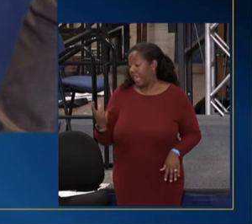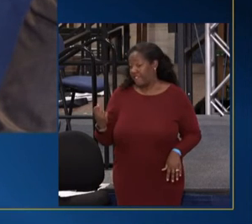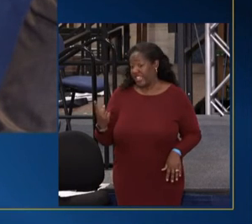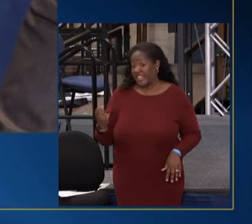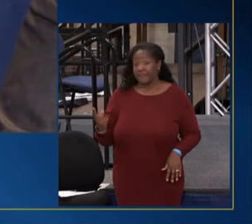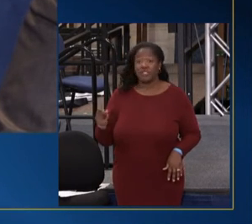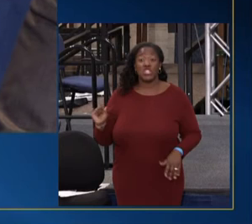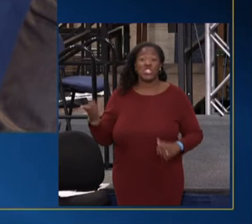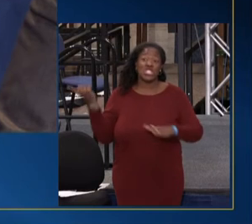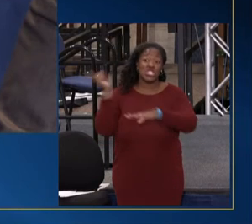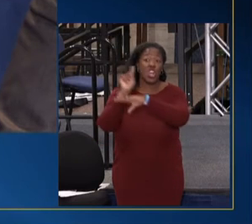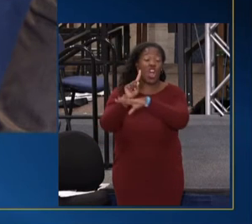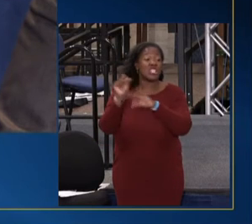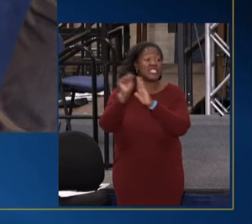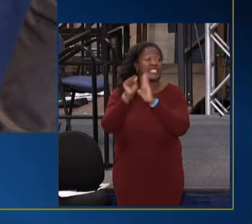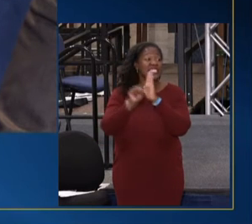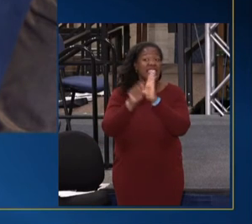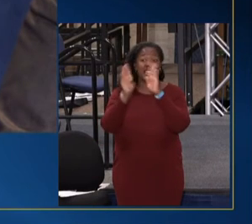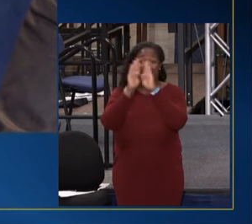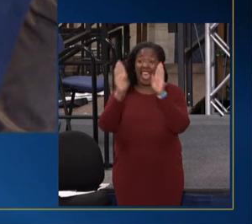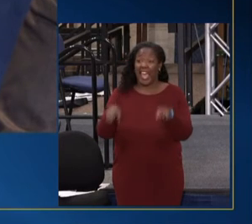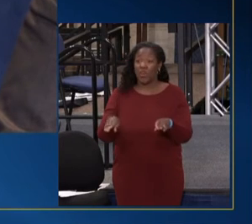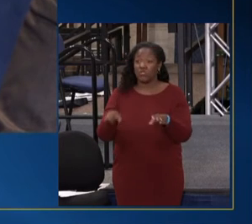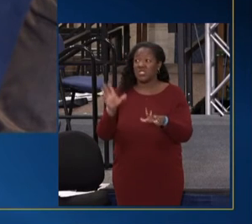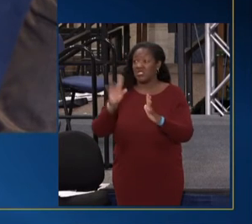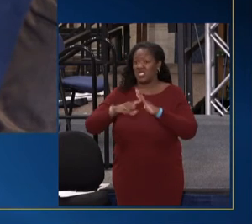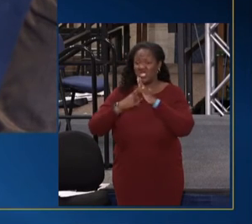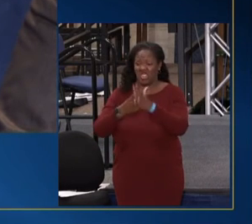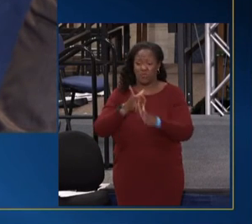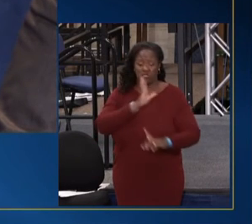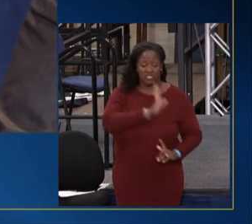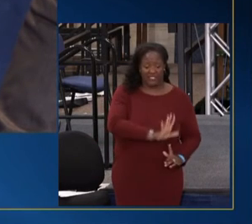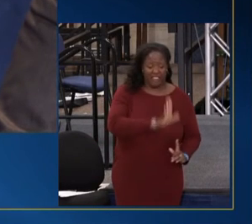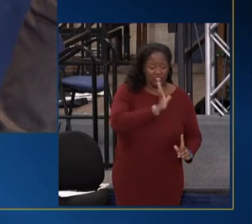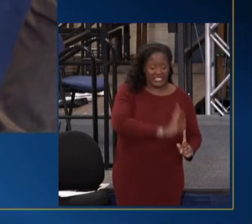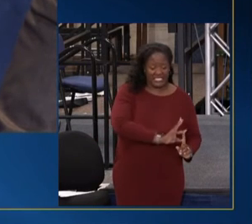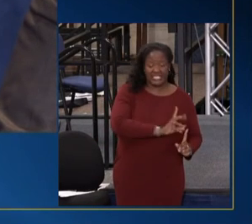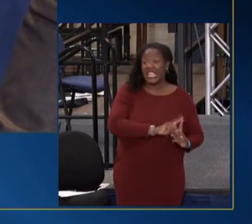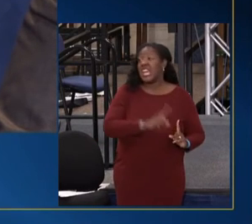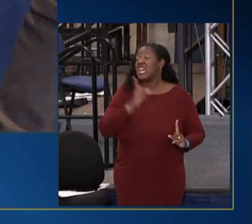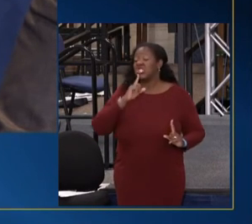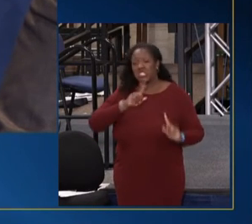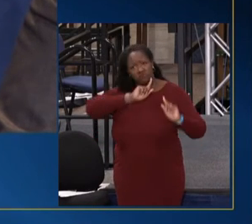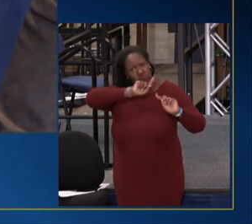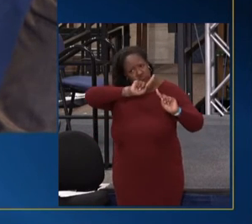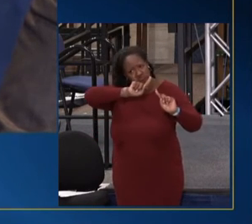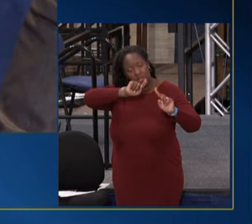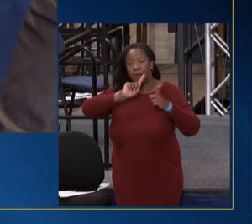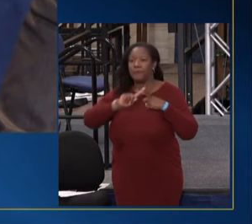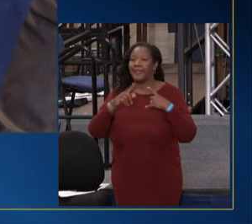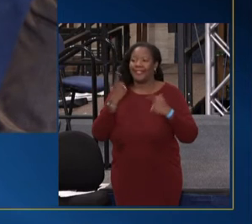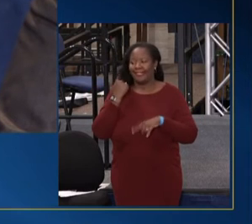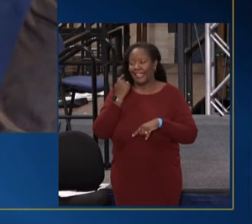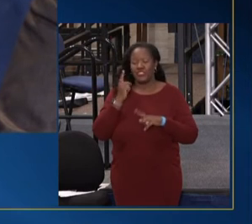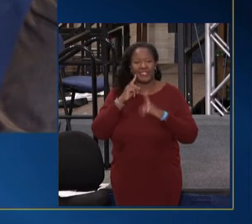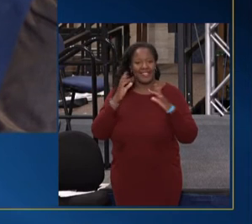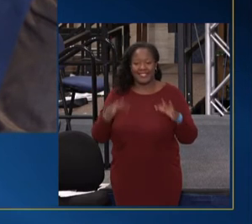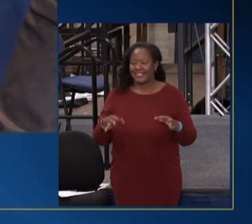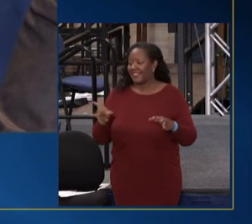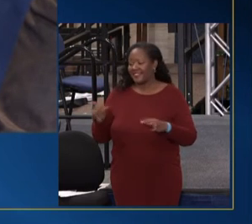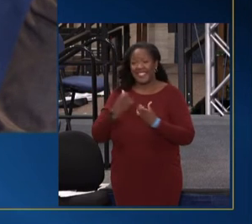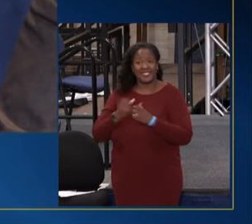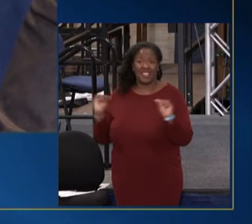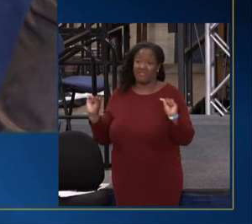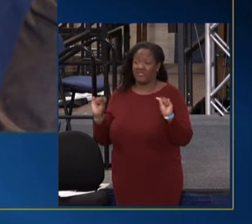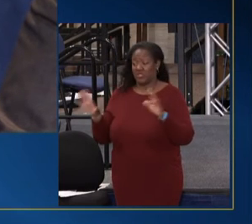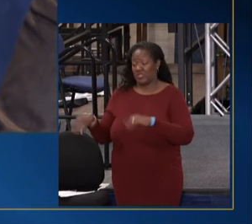at the state house, right, since she was five or six. And her family last year decided to leave the state because they were not safe.